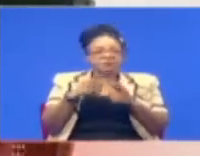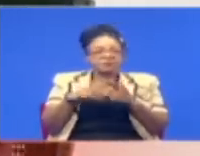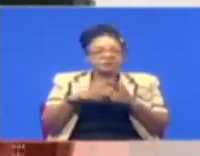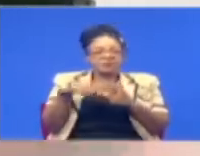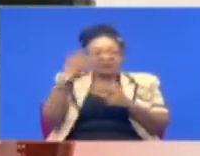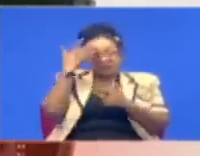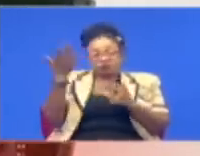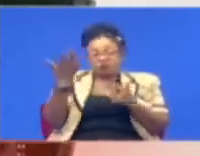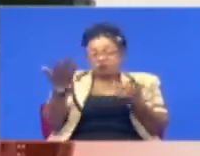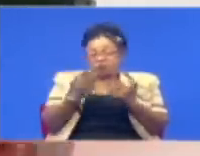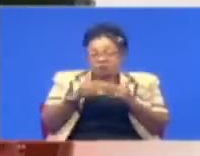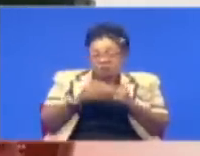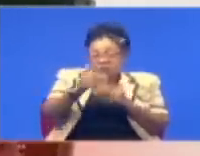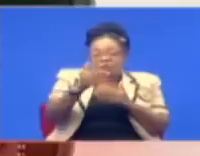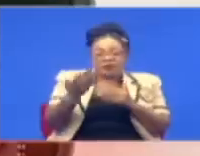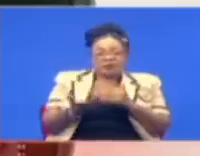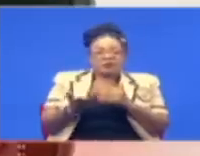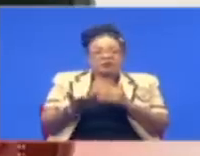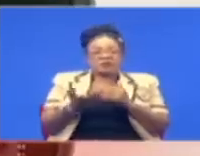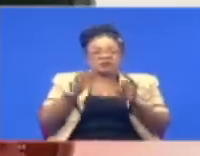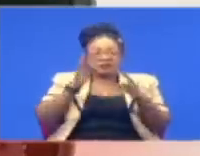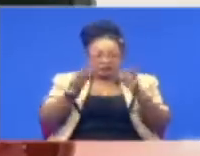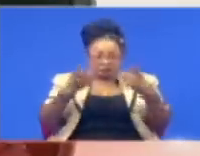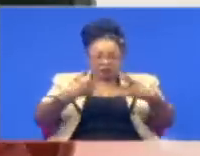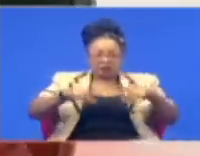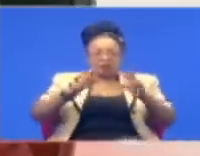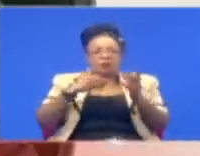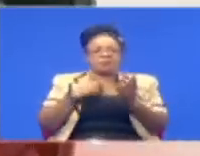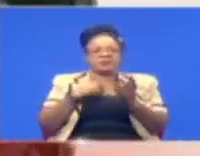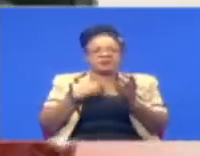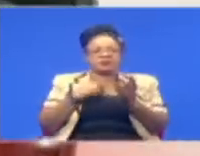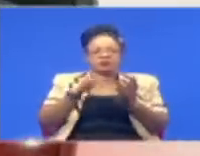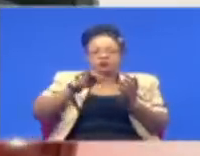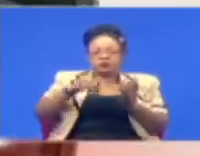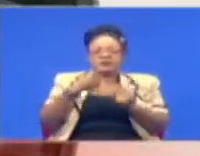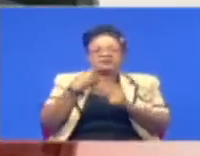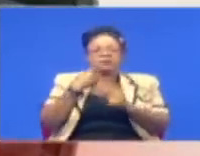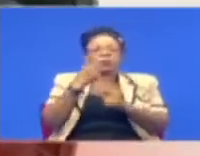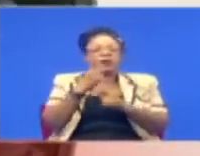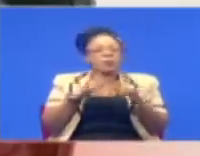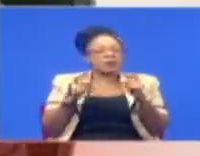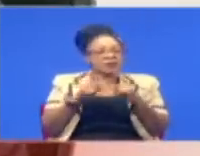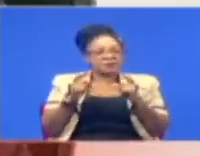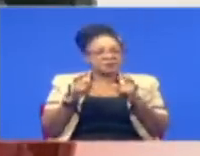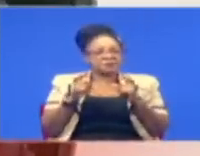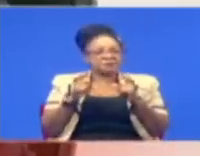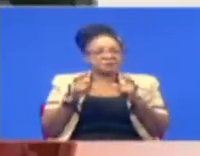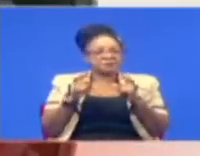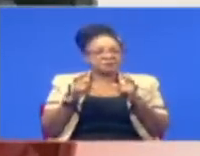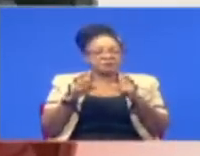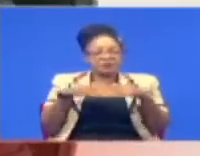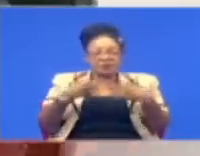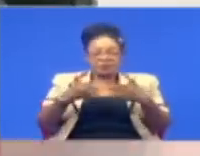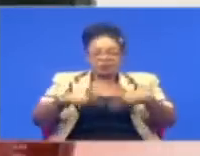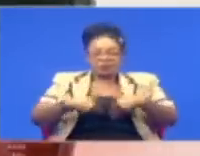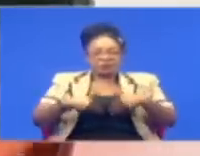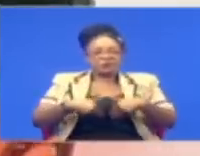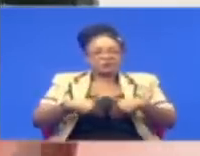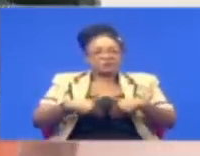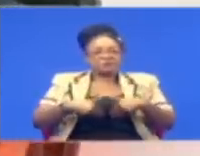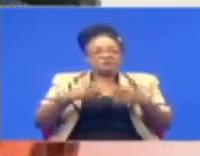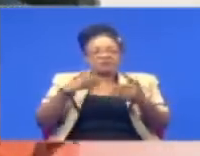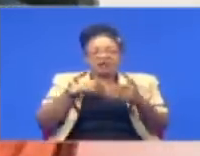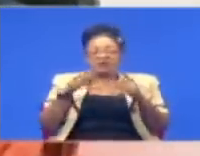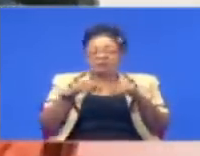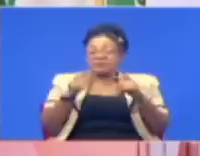we'd be going to. But if you could allow me to just say one word about the youth. I have a message